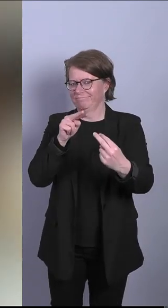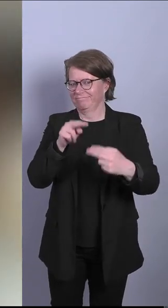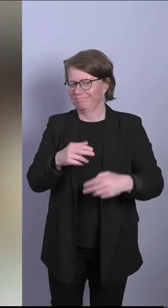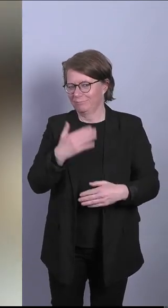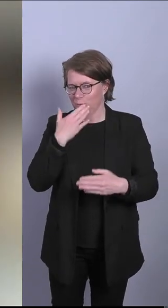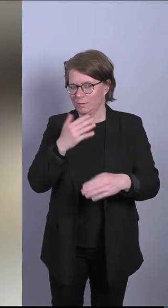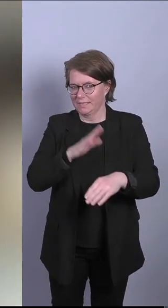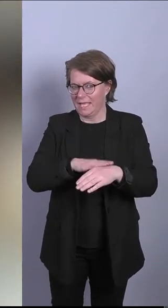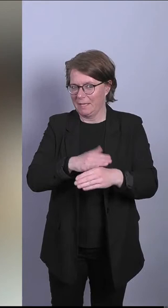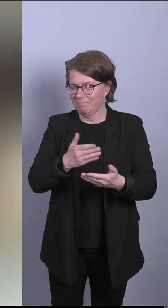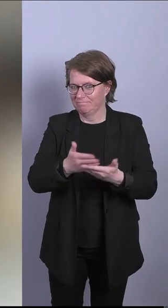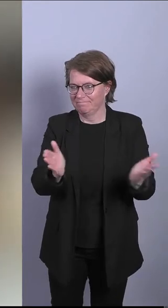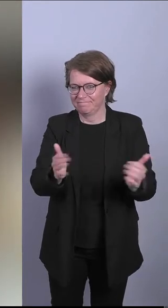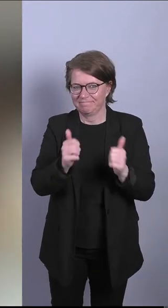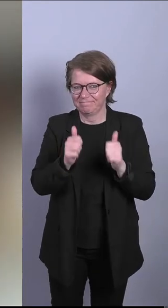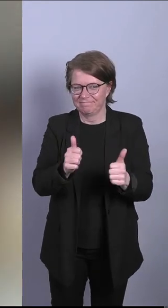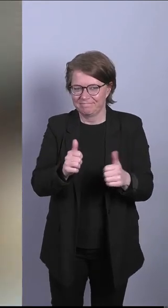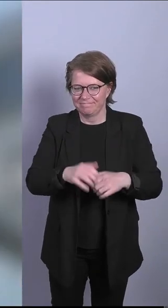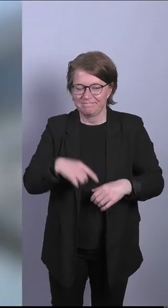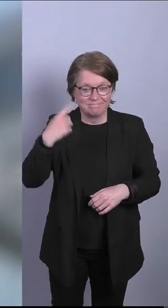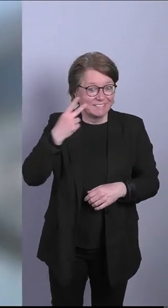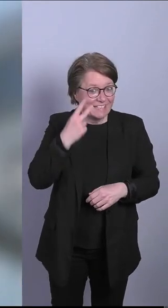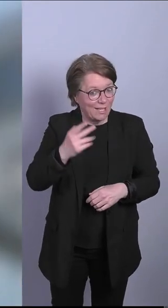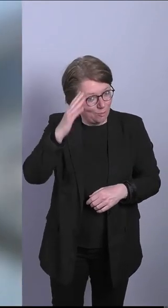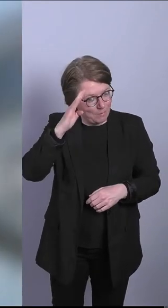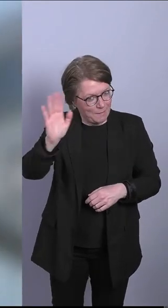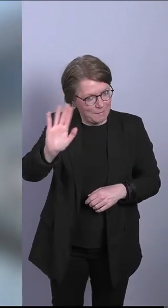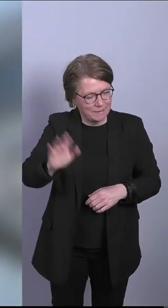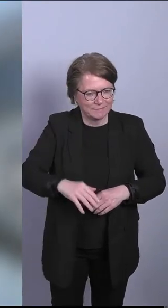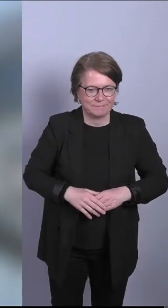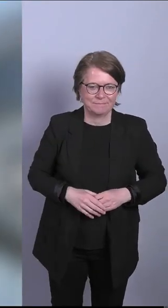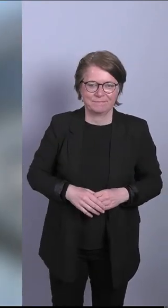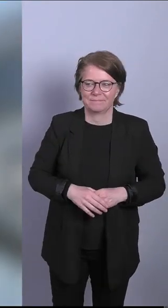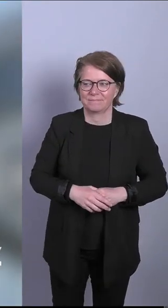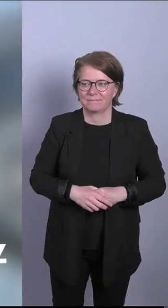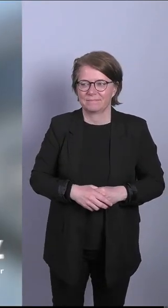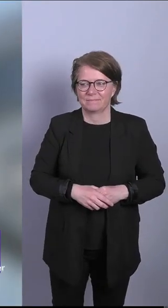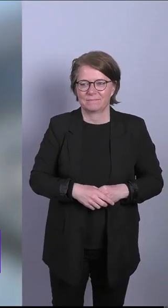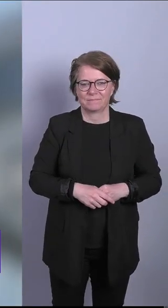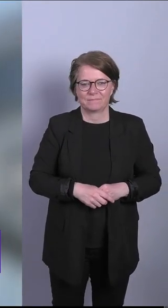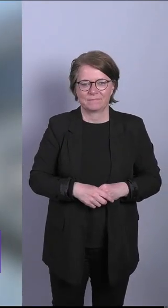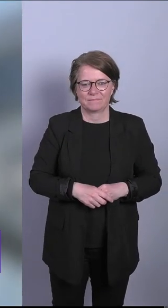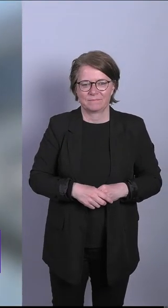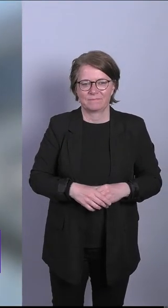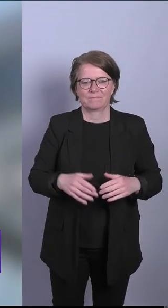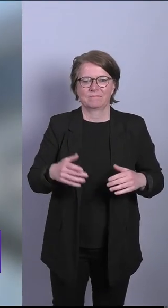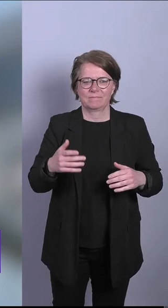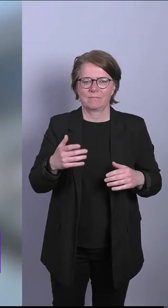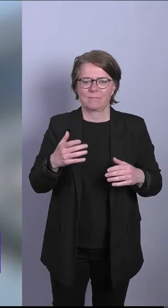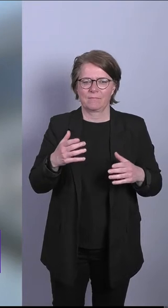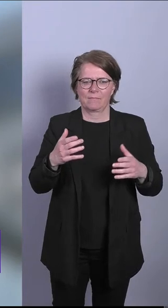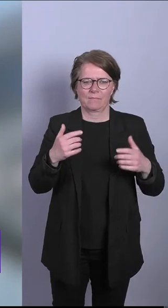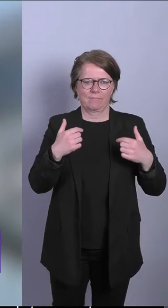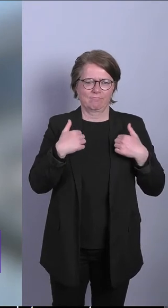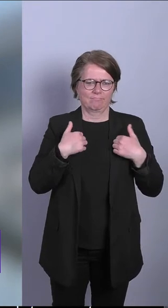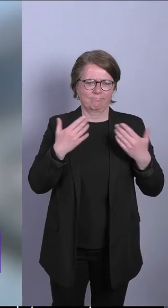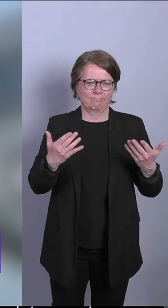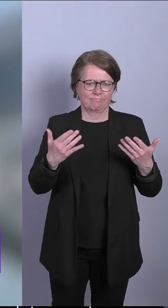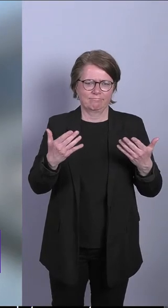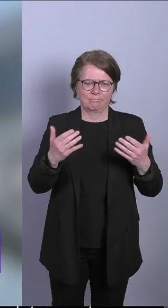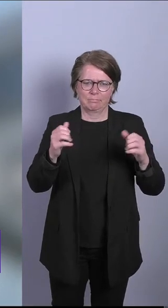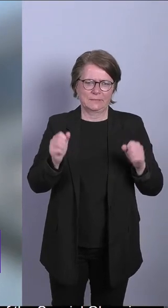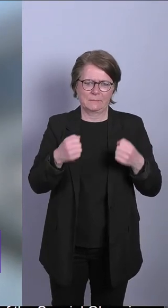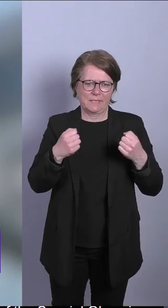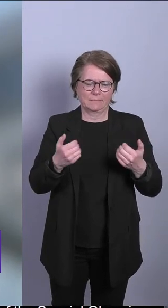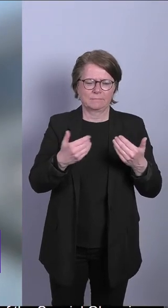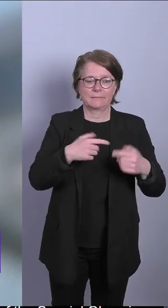having a great time with you. And yeah, see you at the Games. Lukas out. Gemeinsam, unschlagbar. Unbeatable together. Diversität und Inklusion.